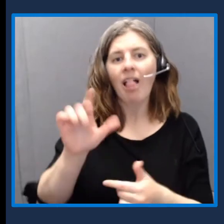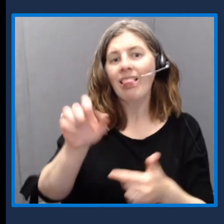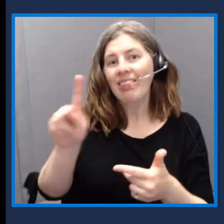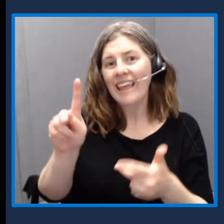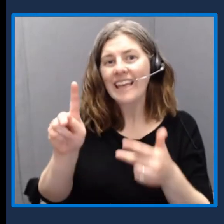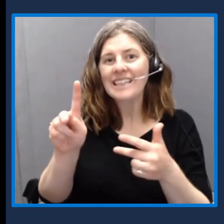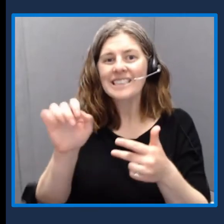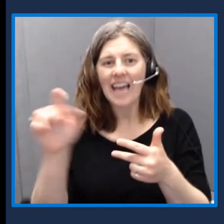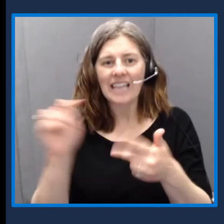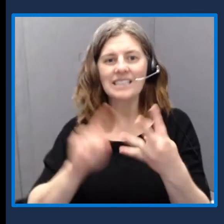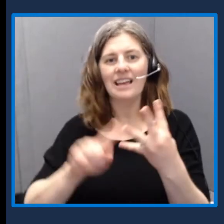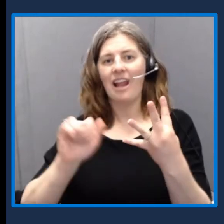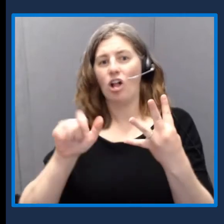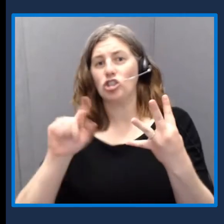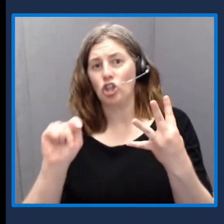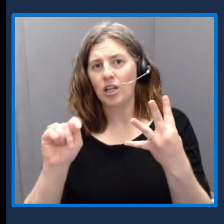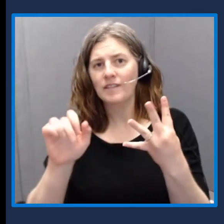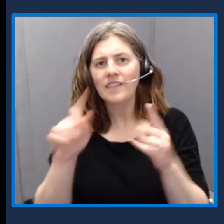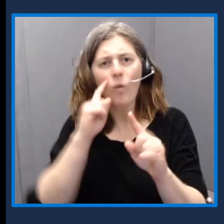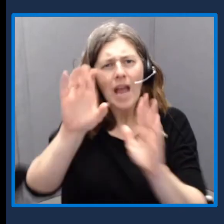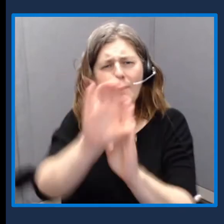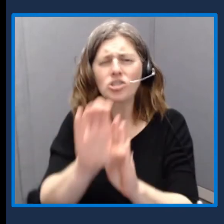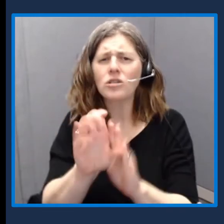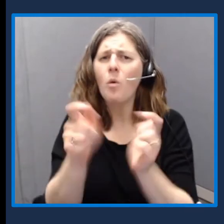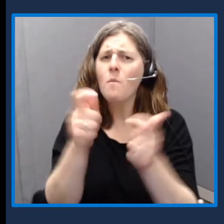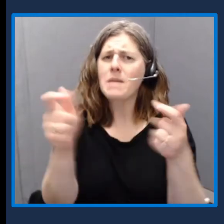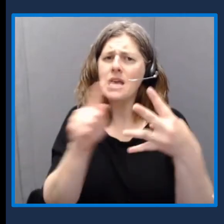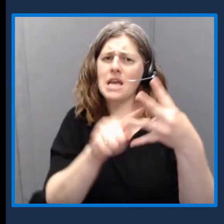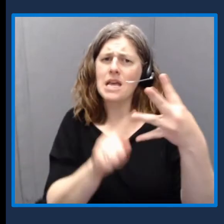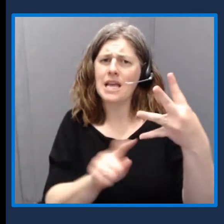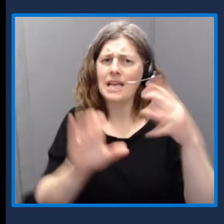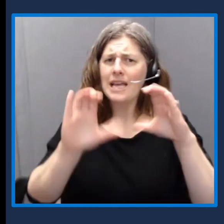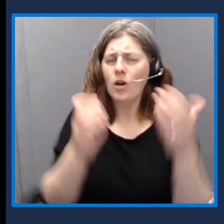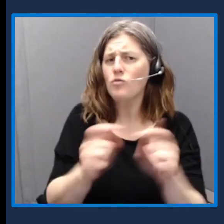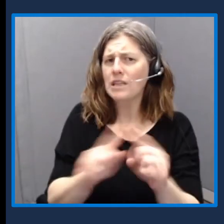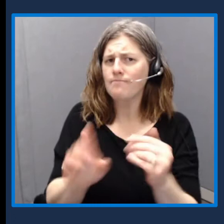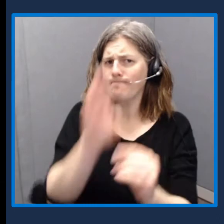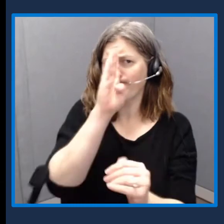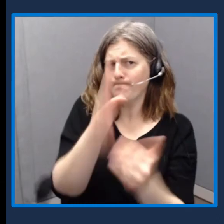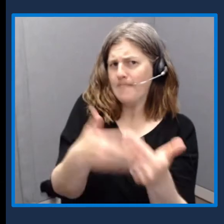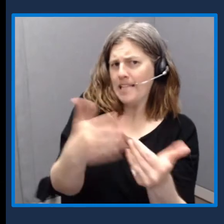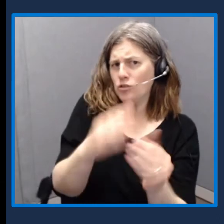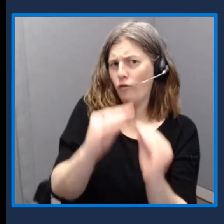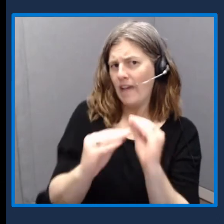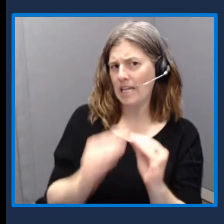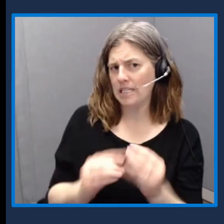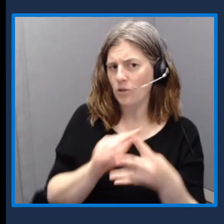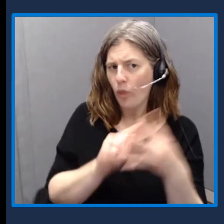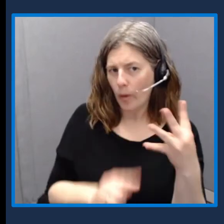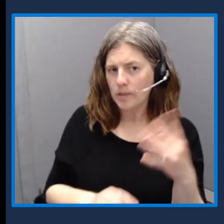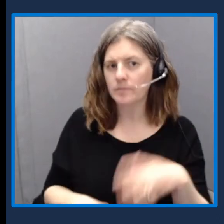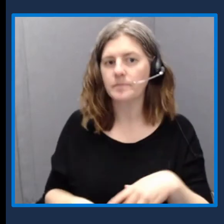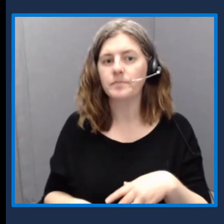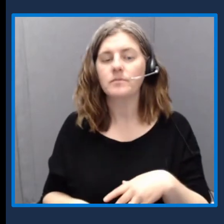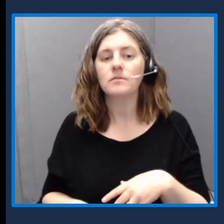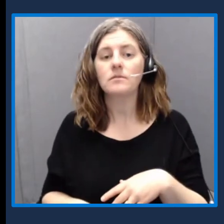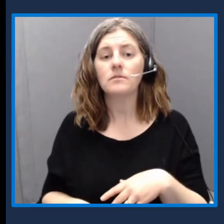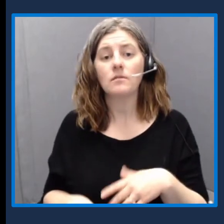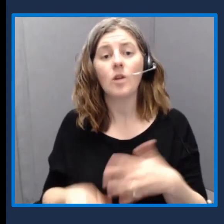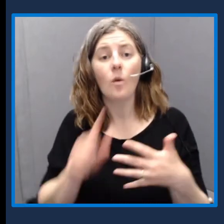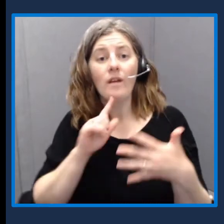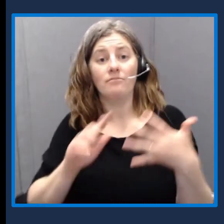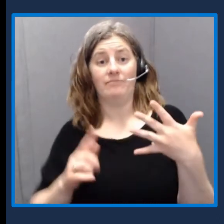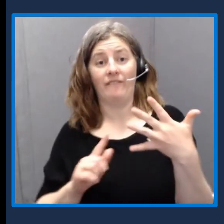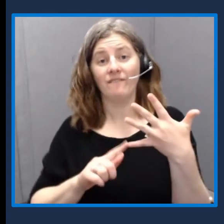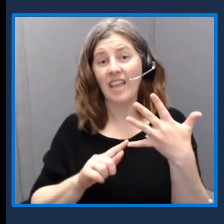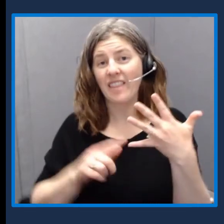alternative text for images. Big categories and relatively straightforward to fix those. And then we actually include page